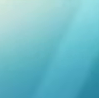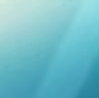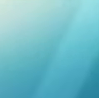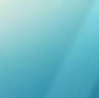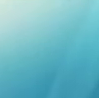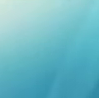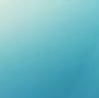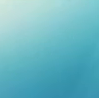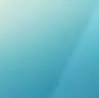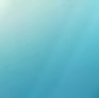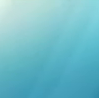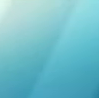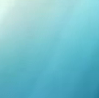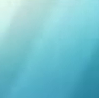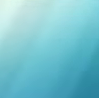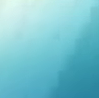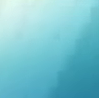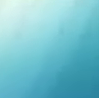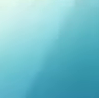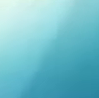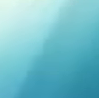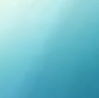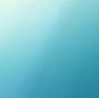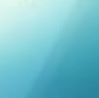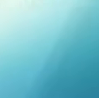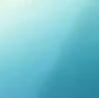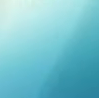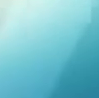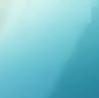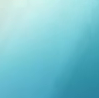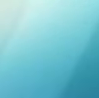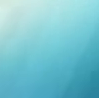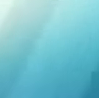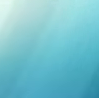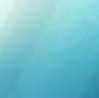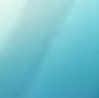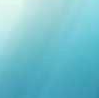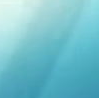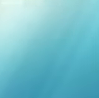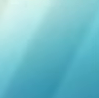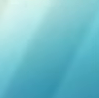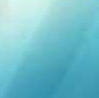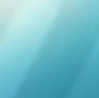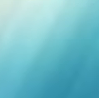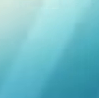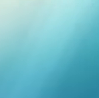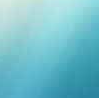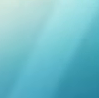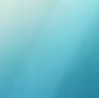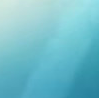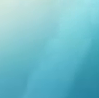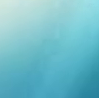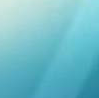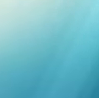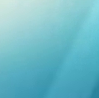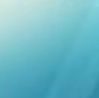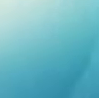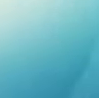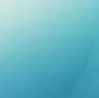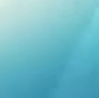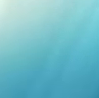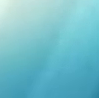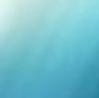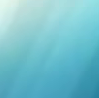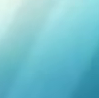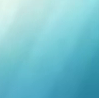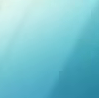people residing outside of Thailand. And on screen you have some images of the contacts and the assistance provided